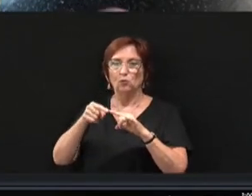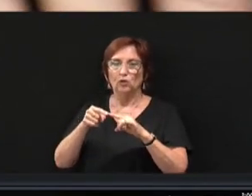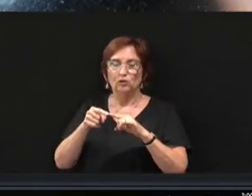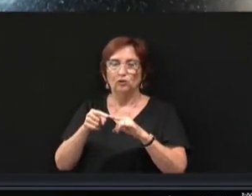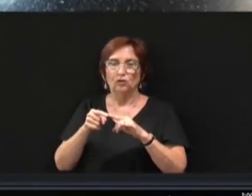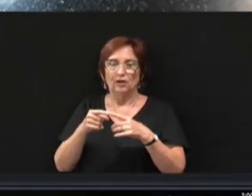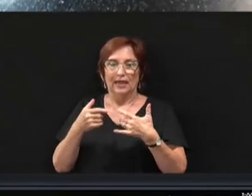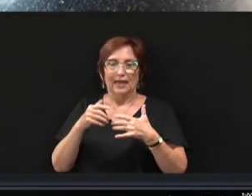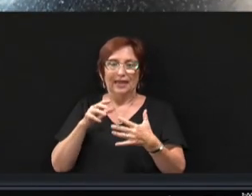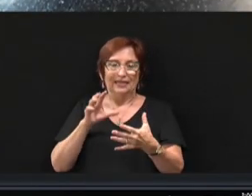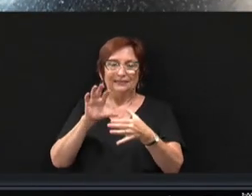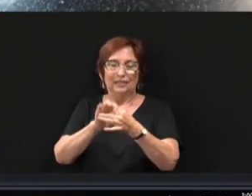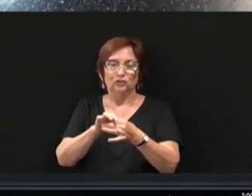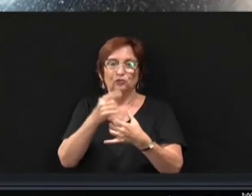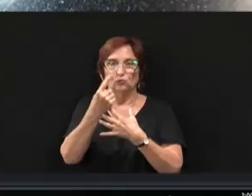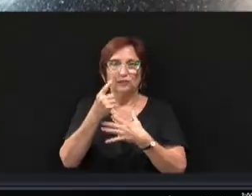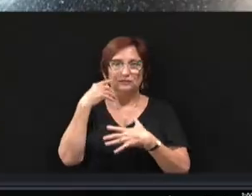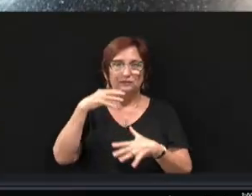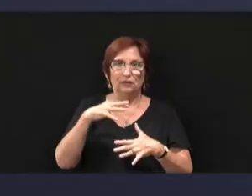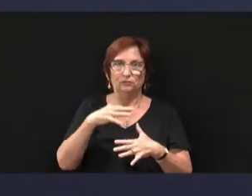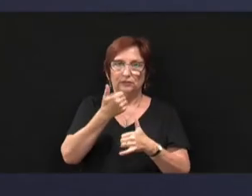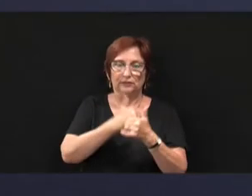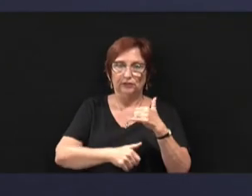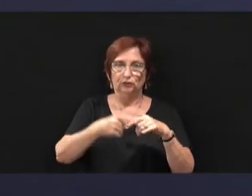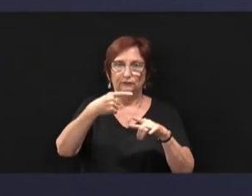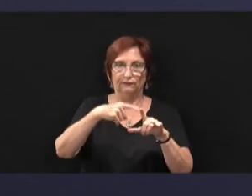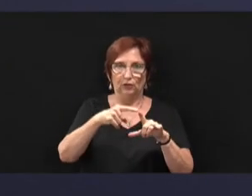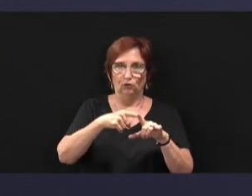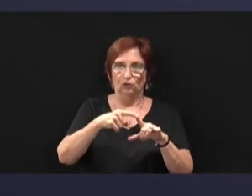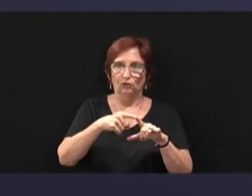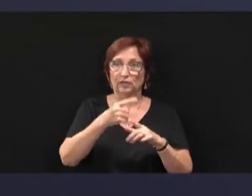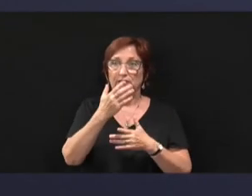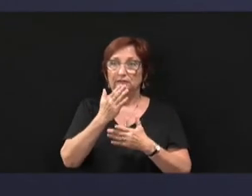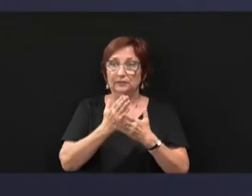finger. Some people go like this.